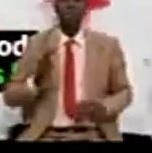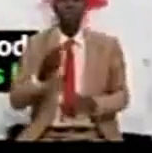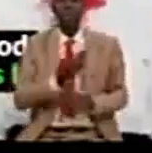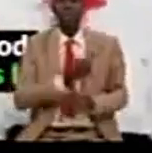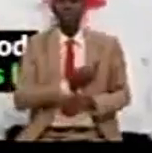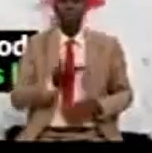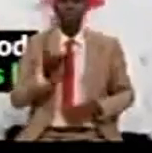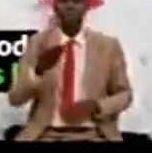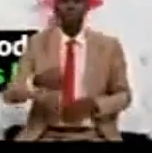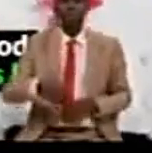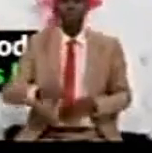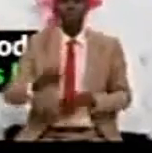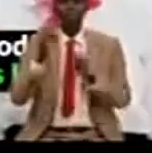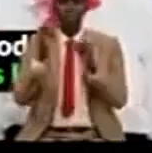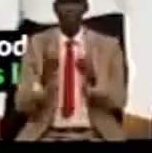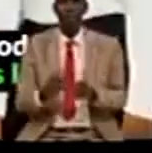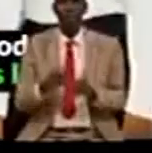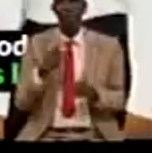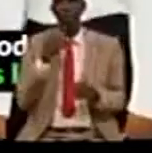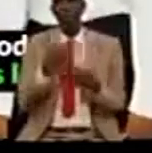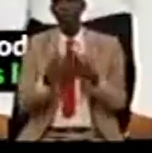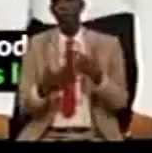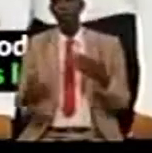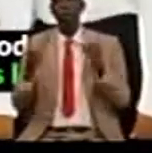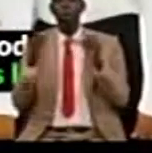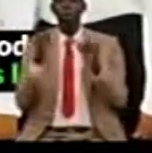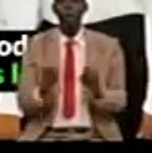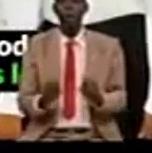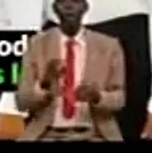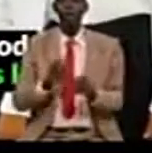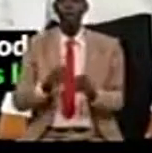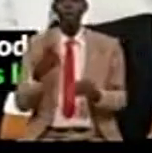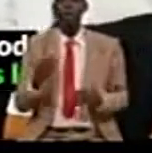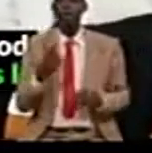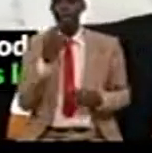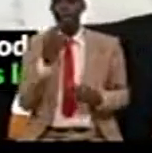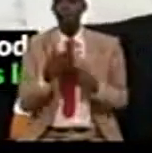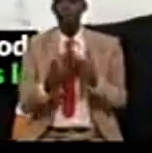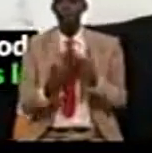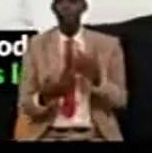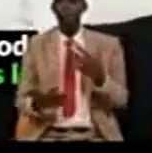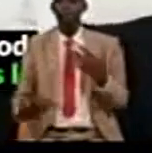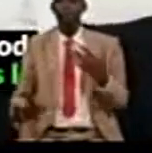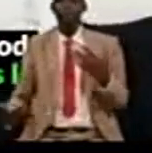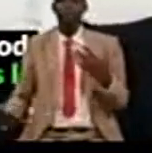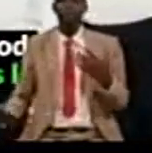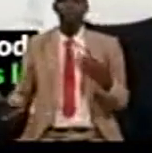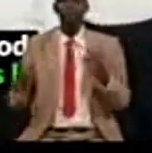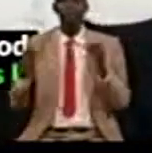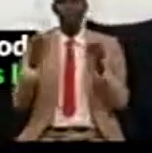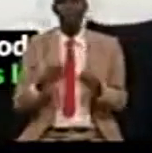There's still power in the blood, power in the blood.